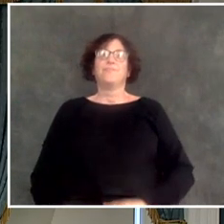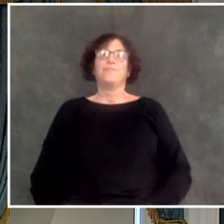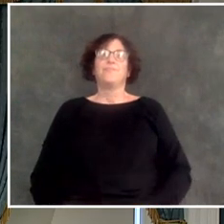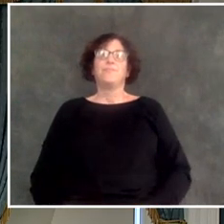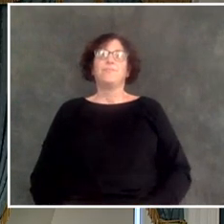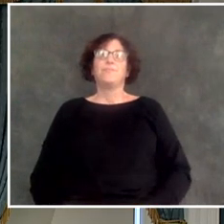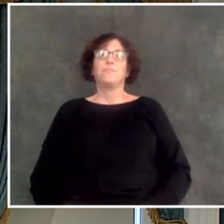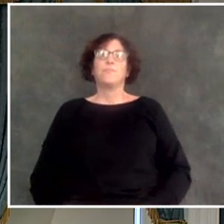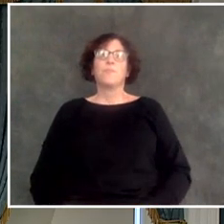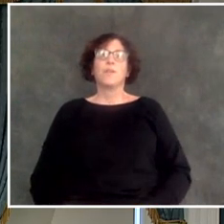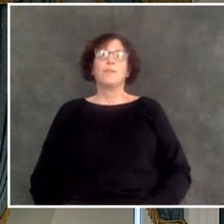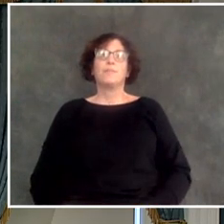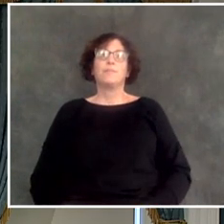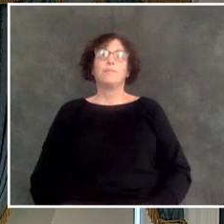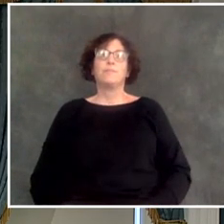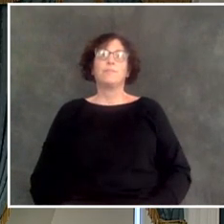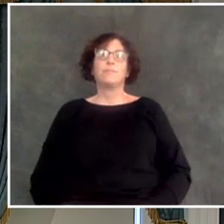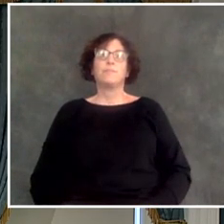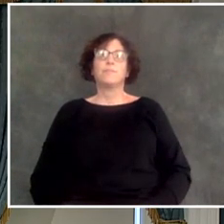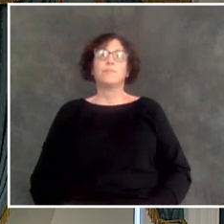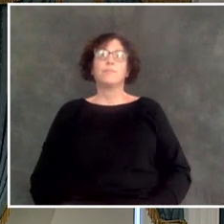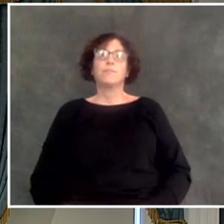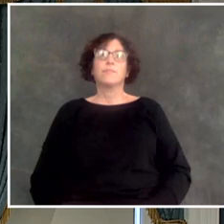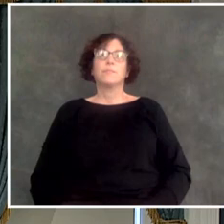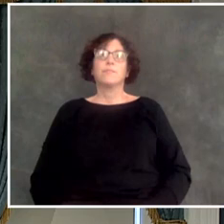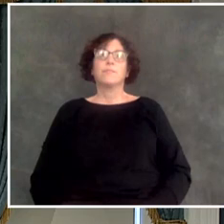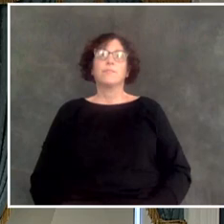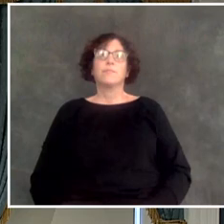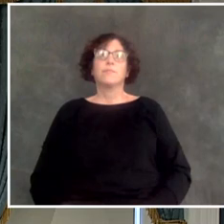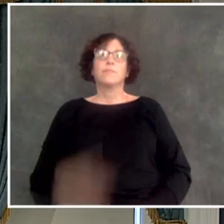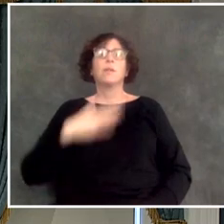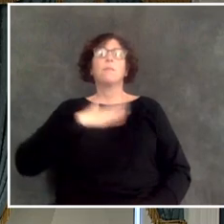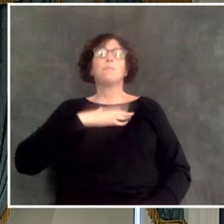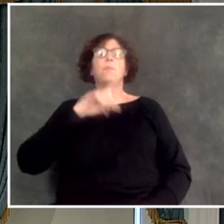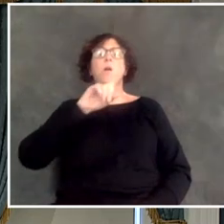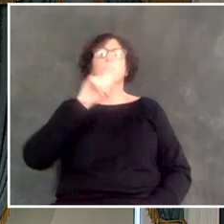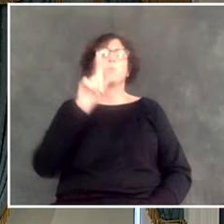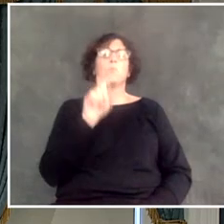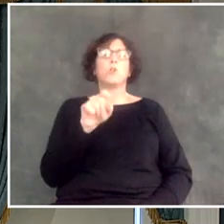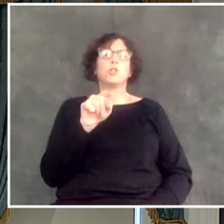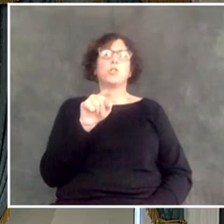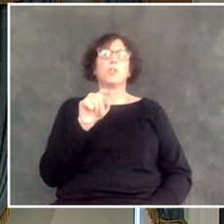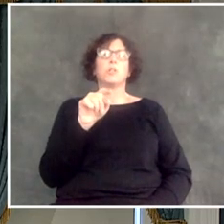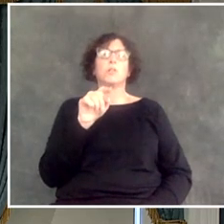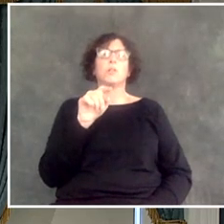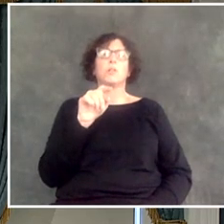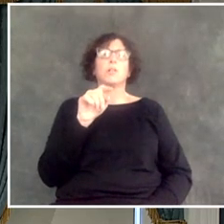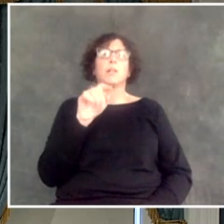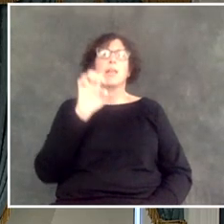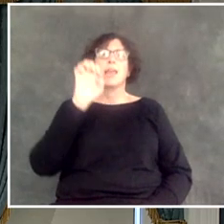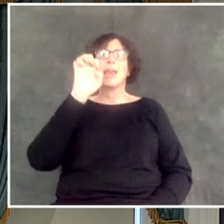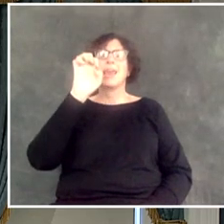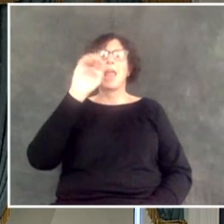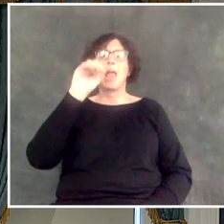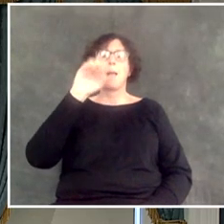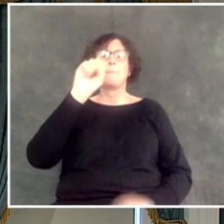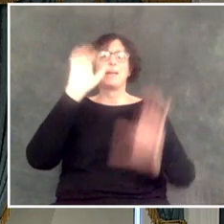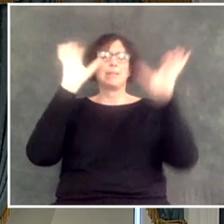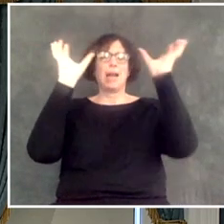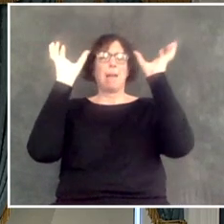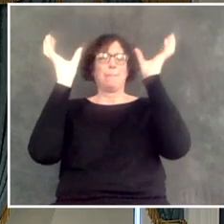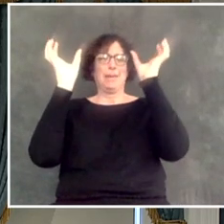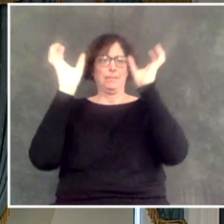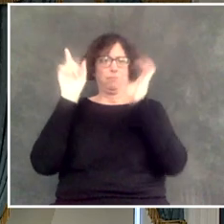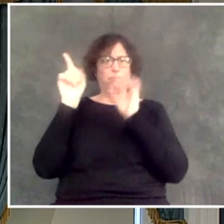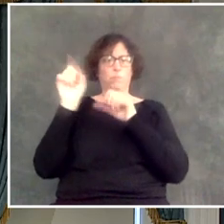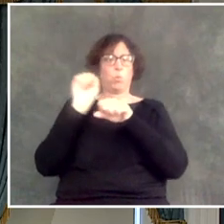the status of EMS workers who are really upset that they're making